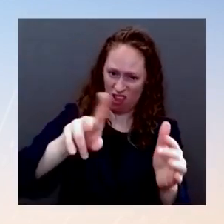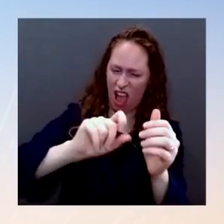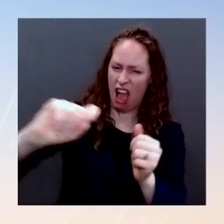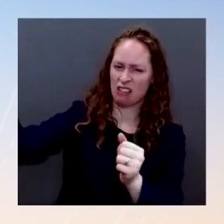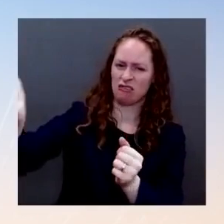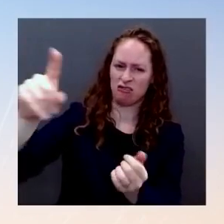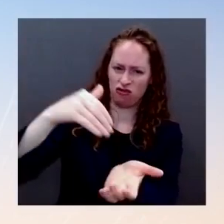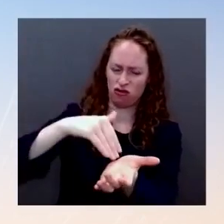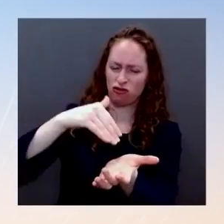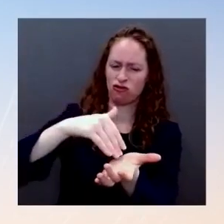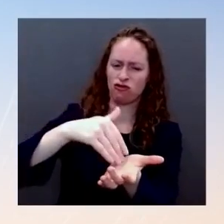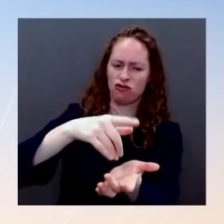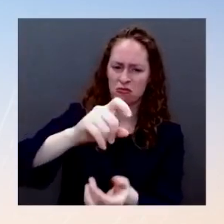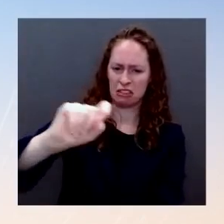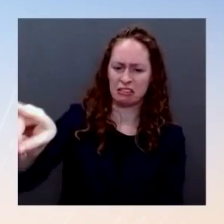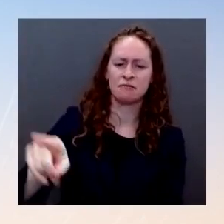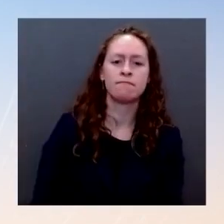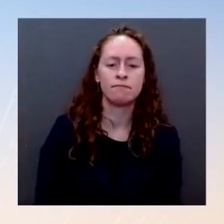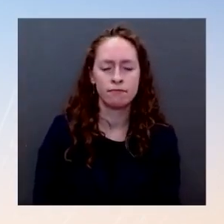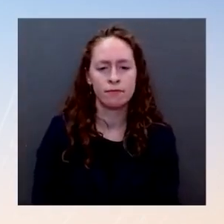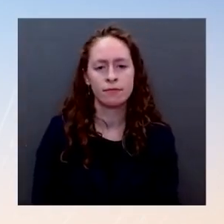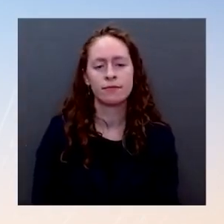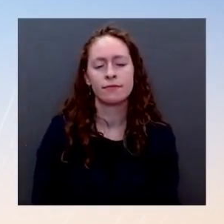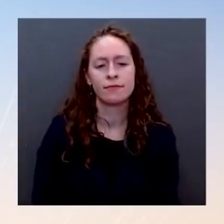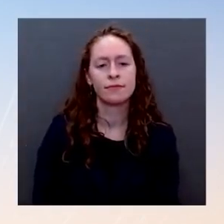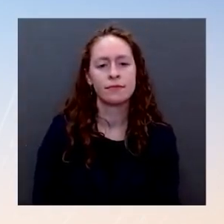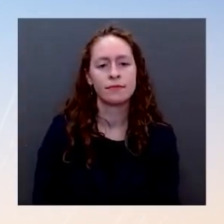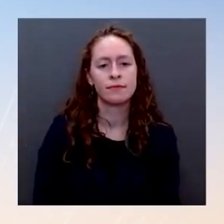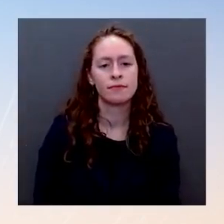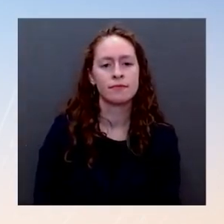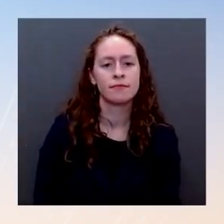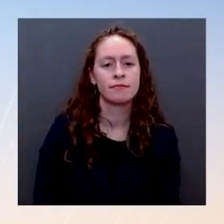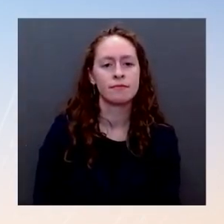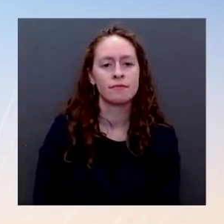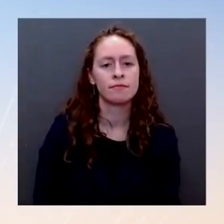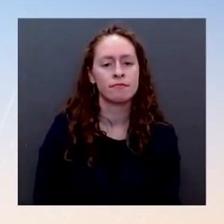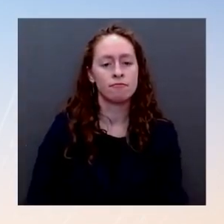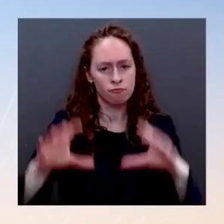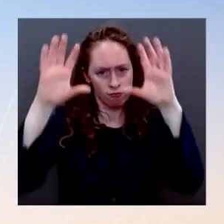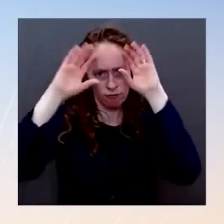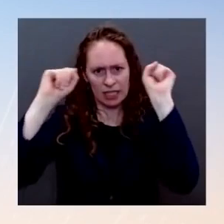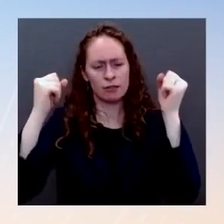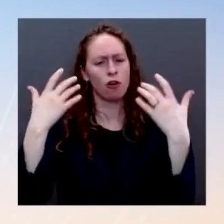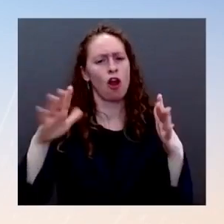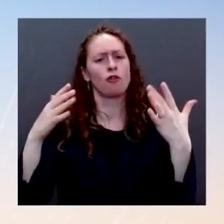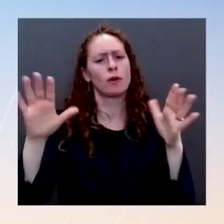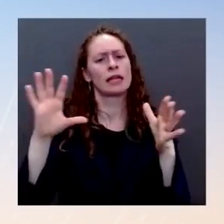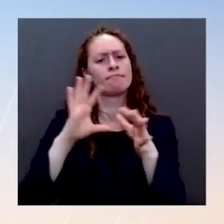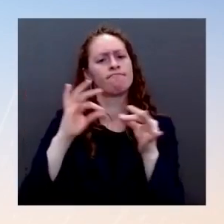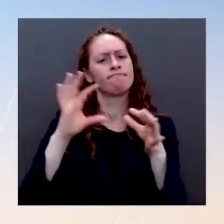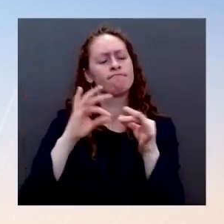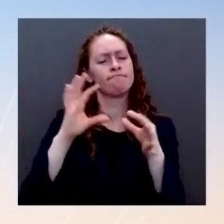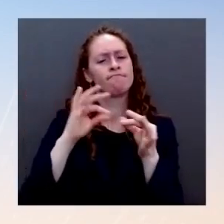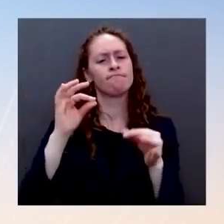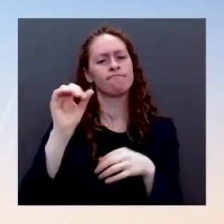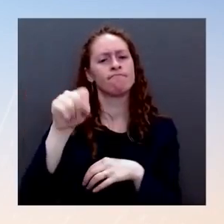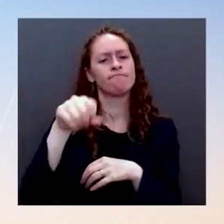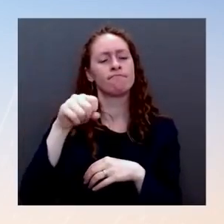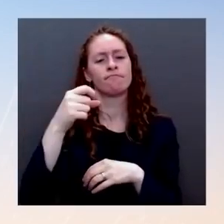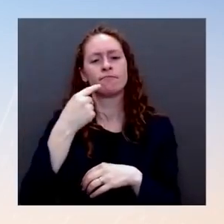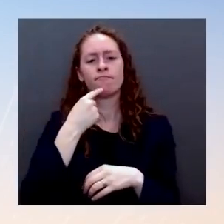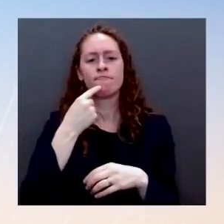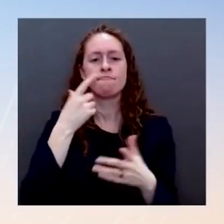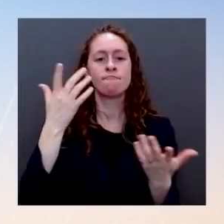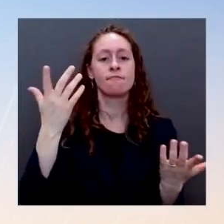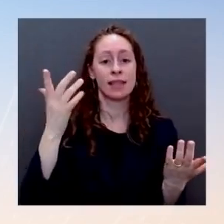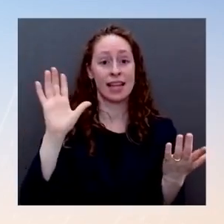needed to be. What he did do is he quadrupled our testing capacity from the summer to December. He made 50 million tests available at